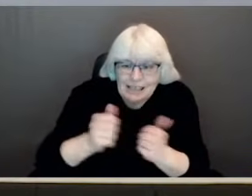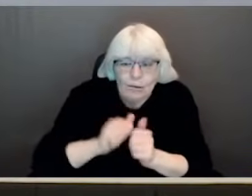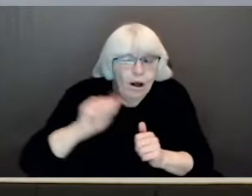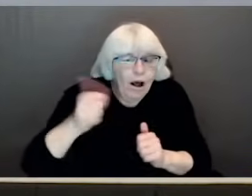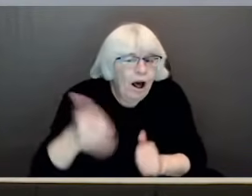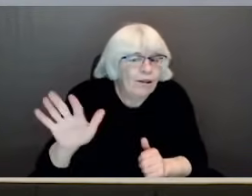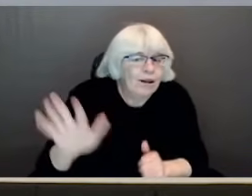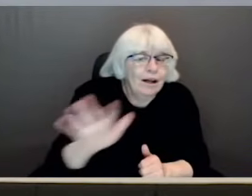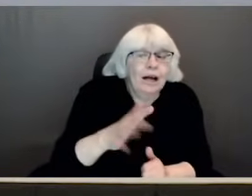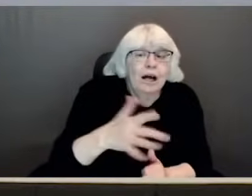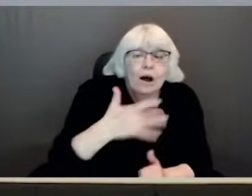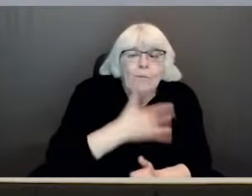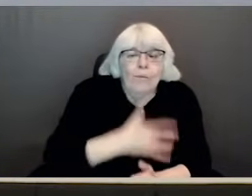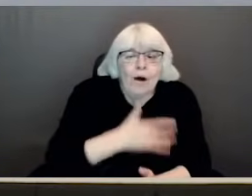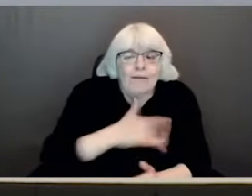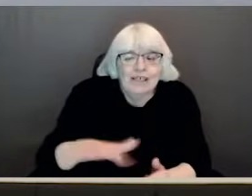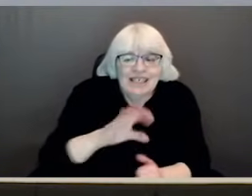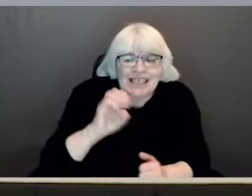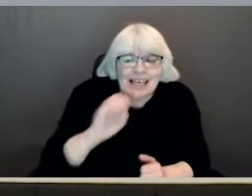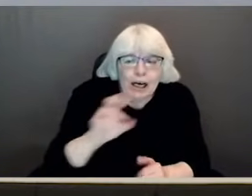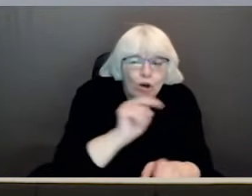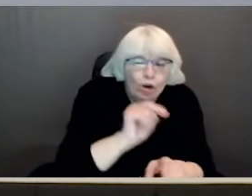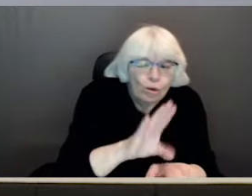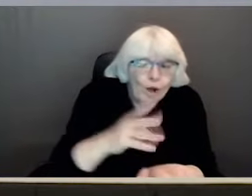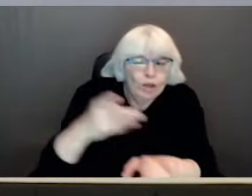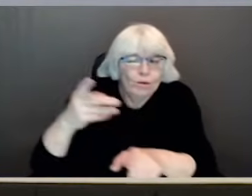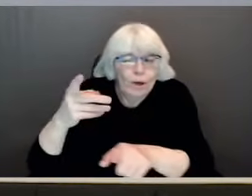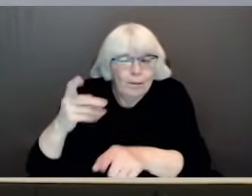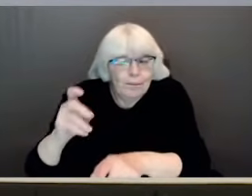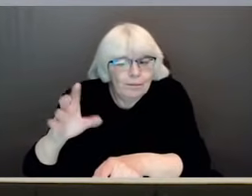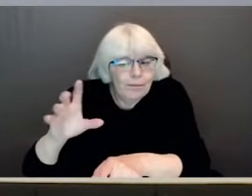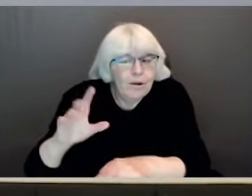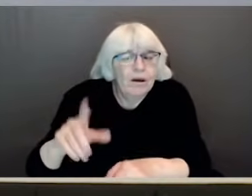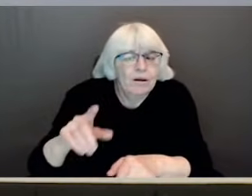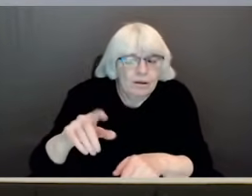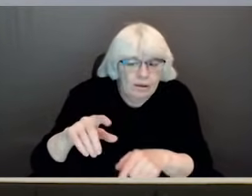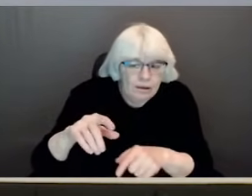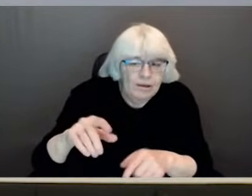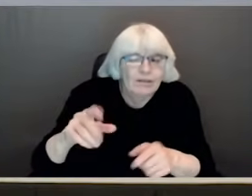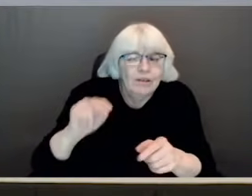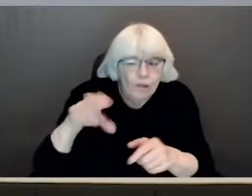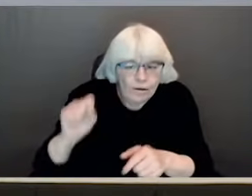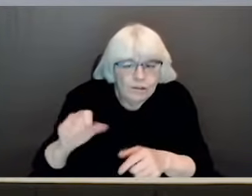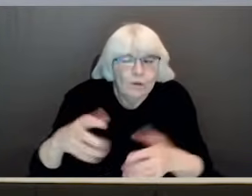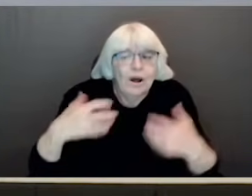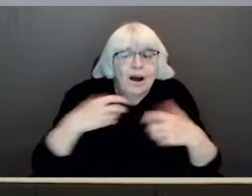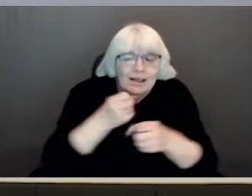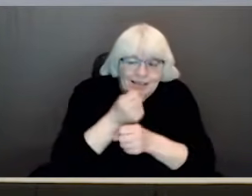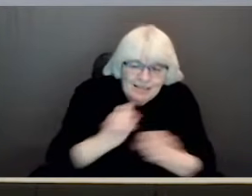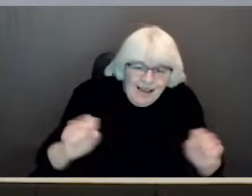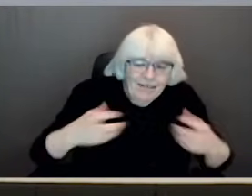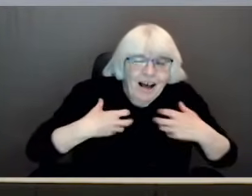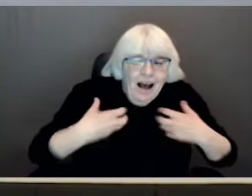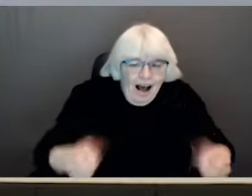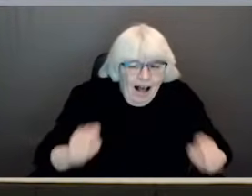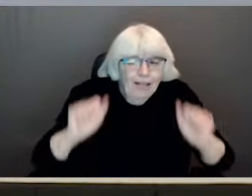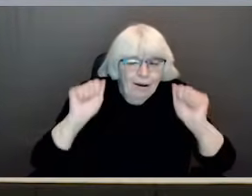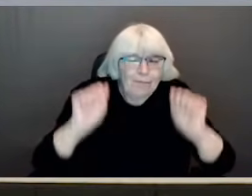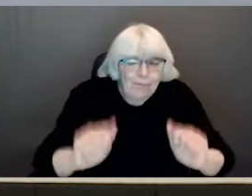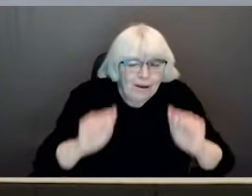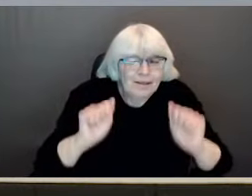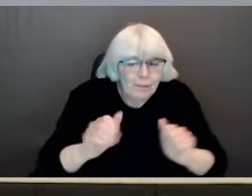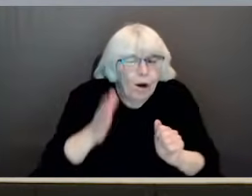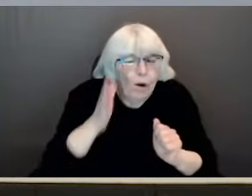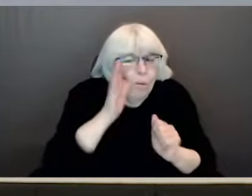are going to get there. If I could have just one quick last question. I spoke to a friend who went